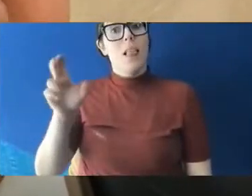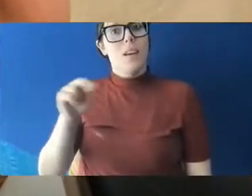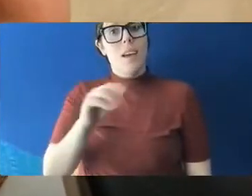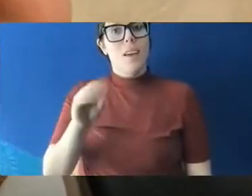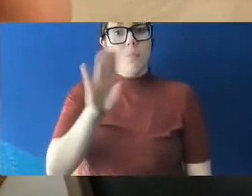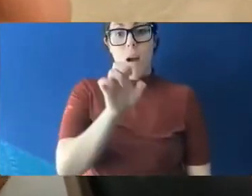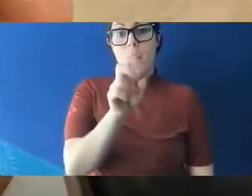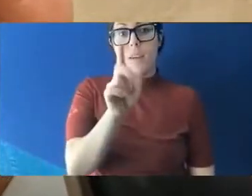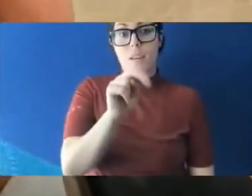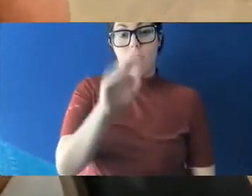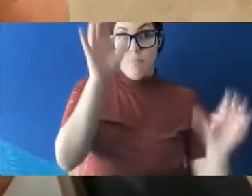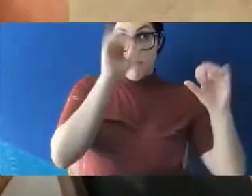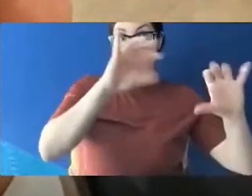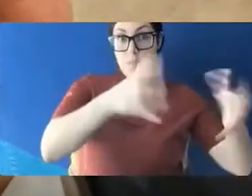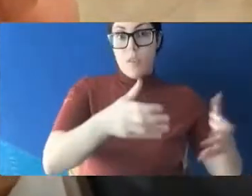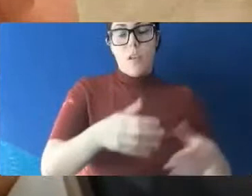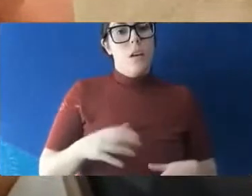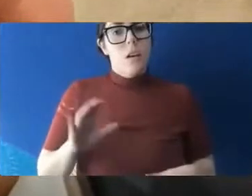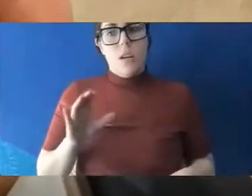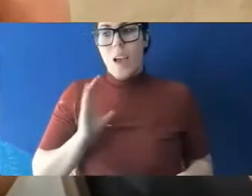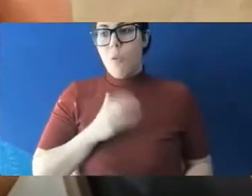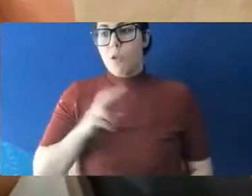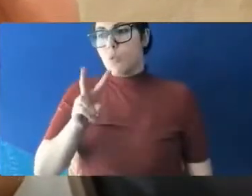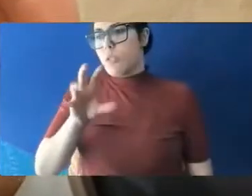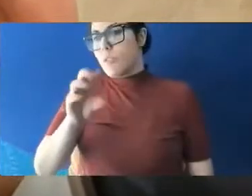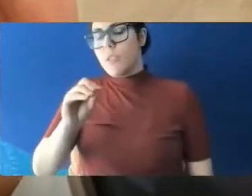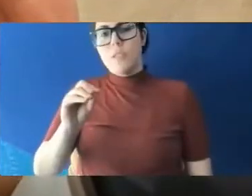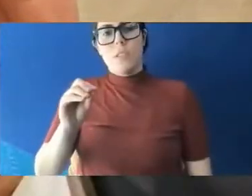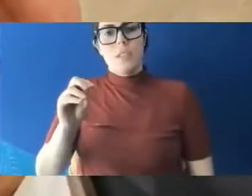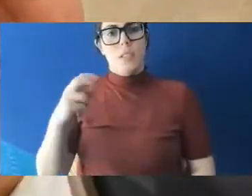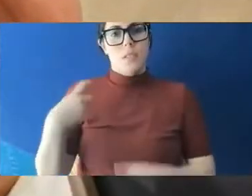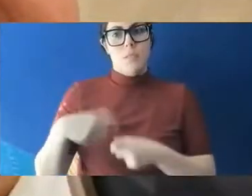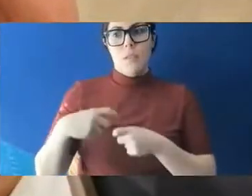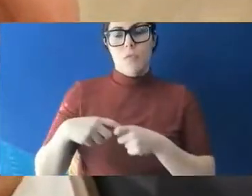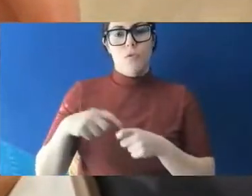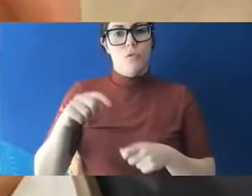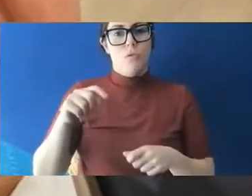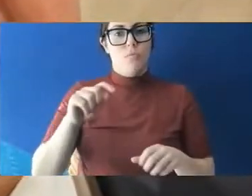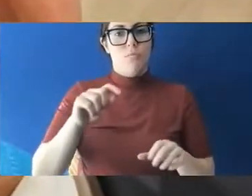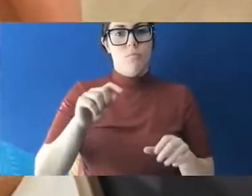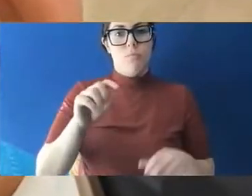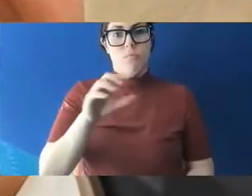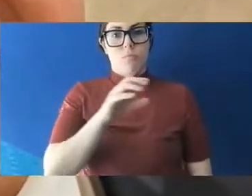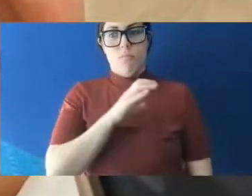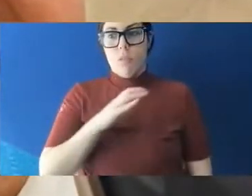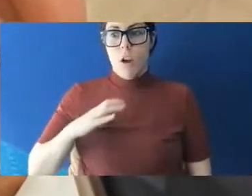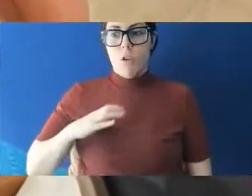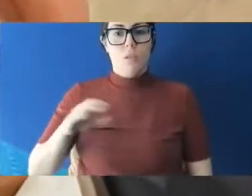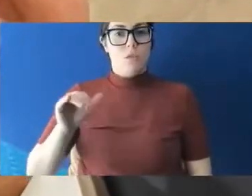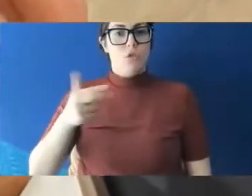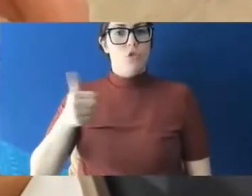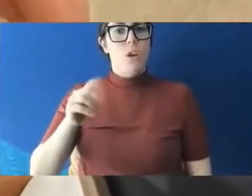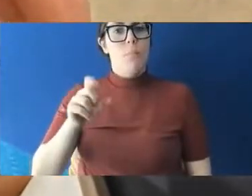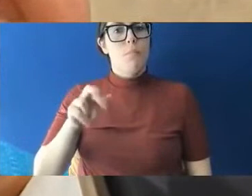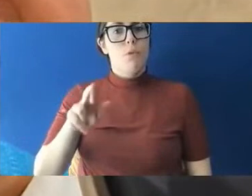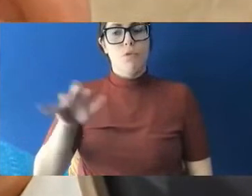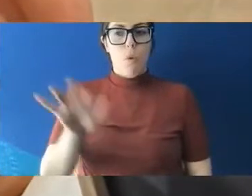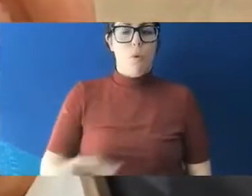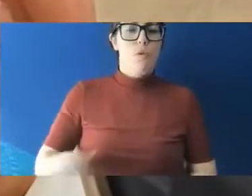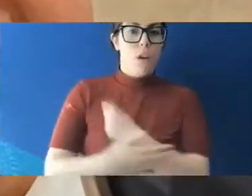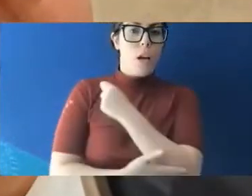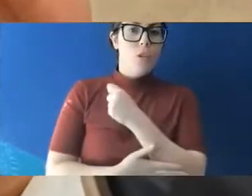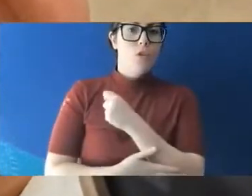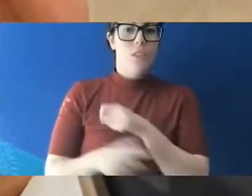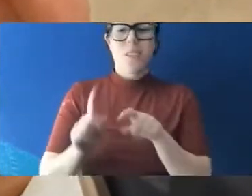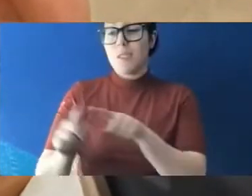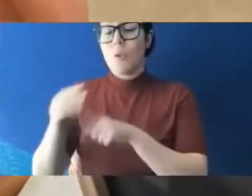administration, that our 260 Hispanic chambers of commerce around the country are more than 5 million Latino-owned businesses, each of them generating